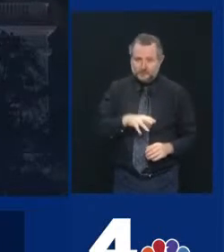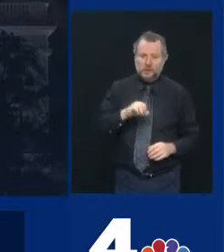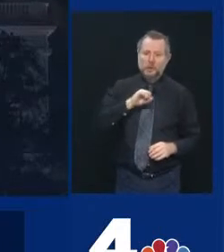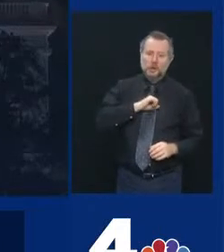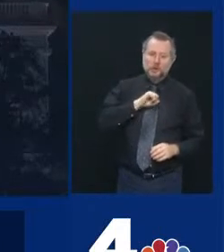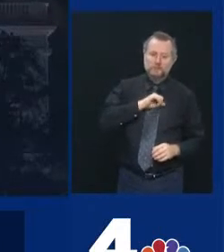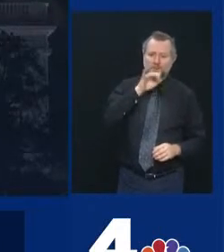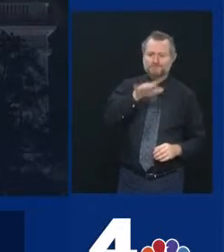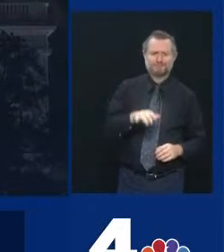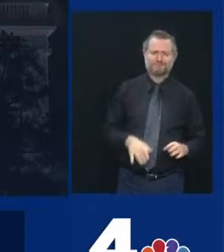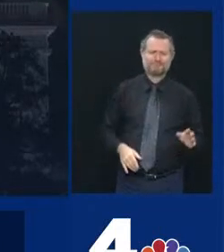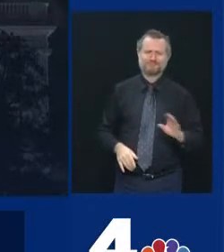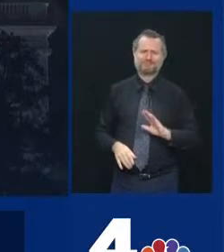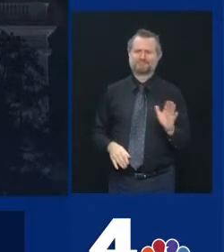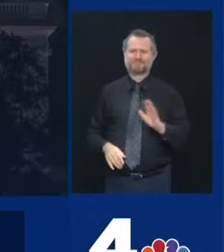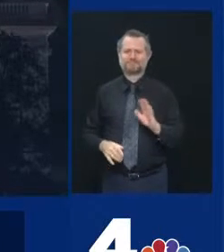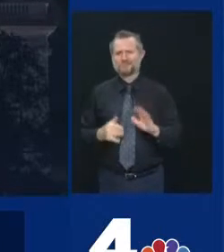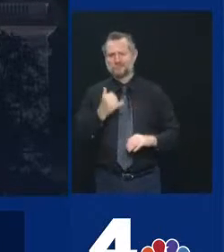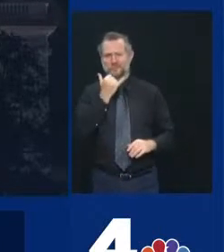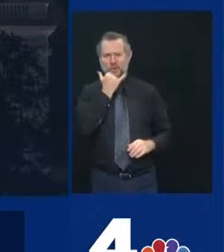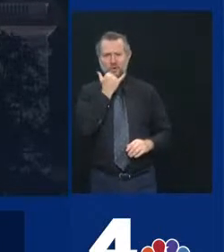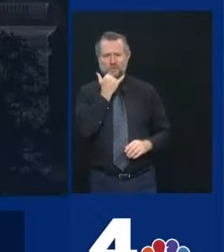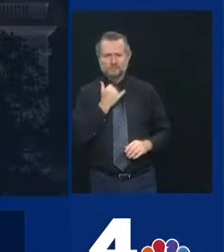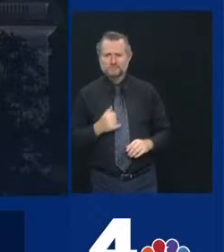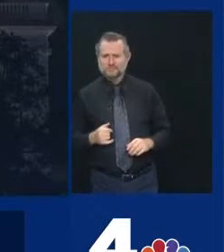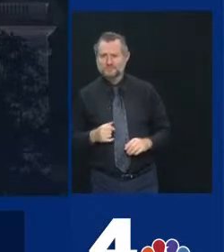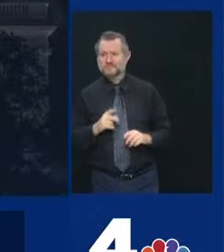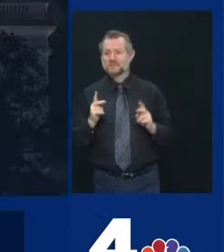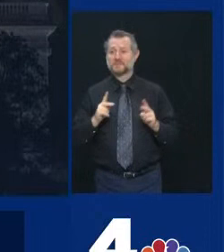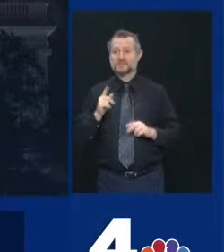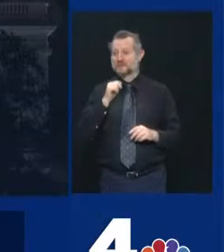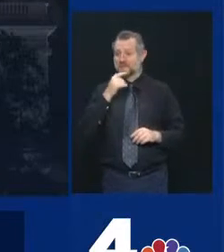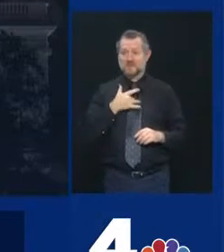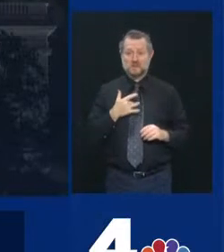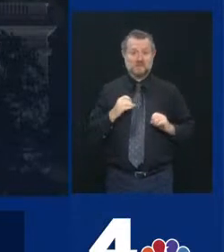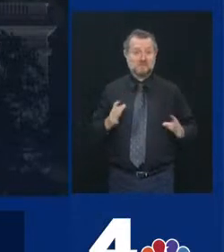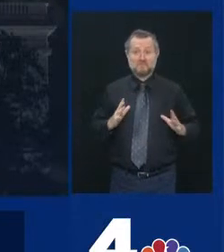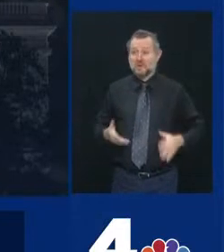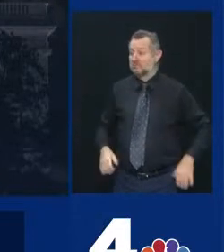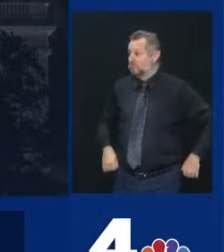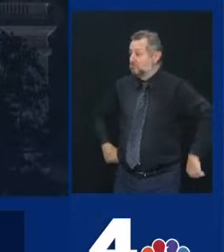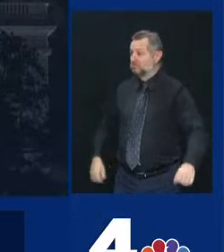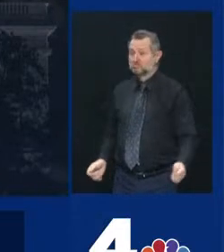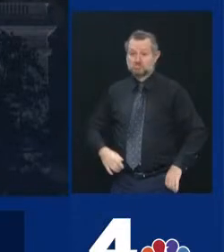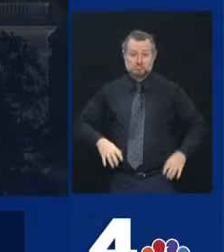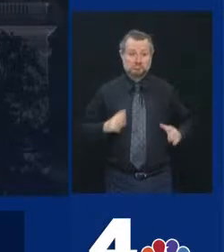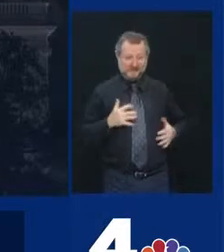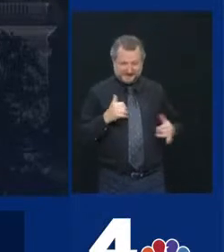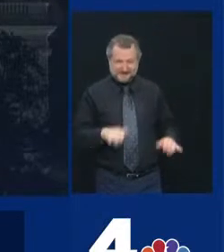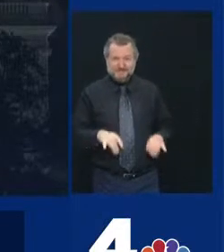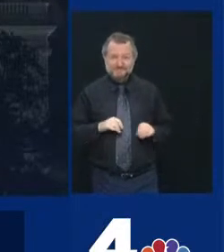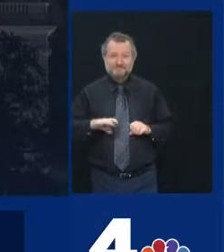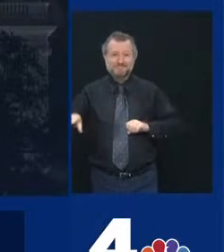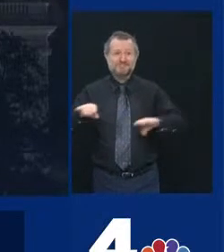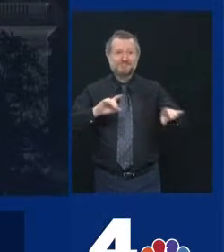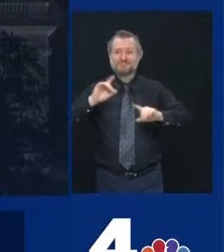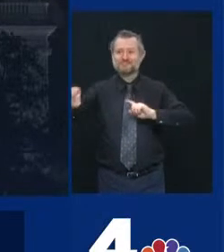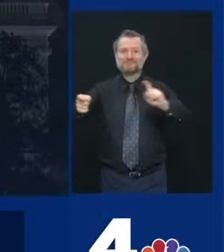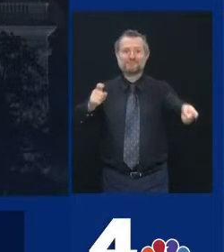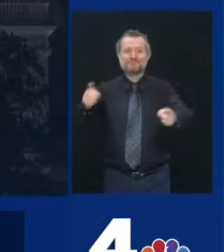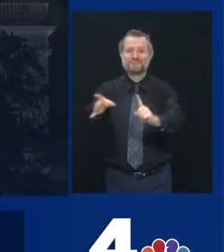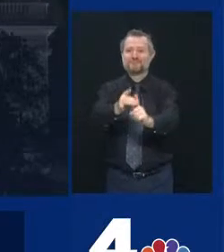No, wrong. It was asymptomatic people. And we weren't told